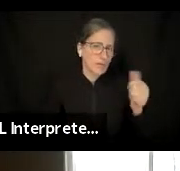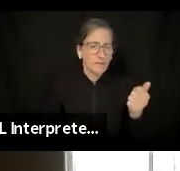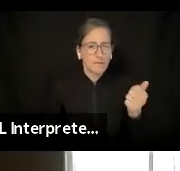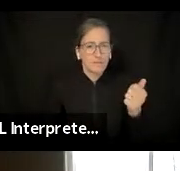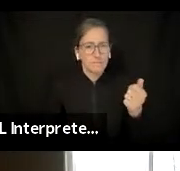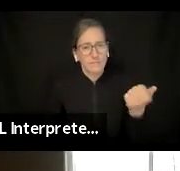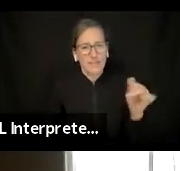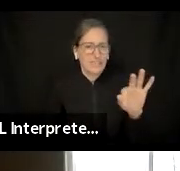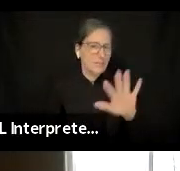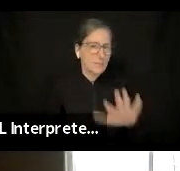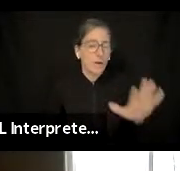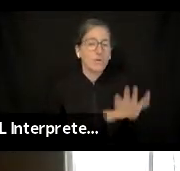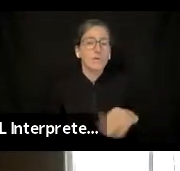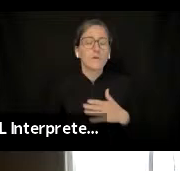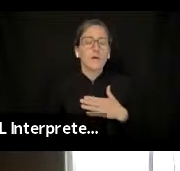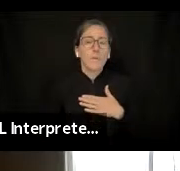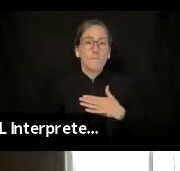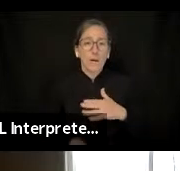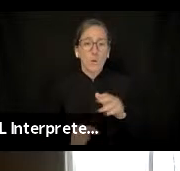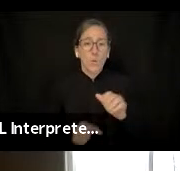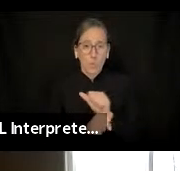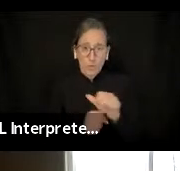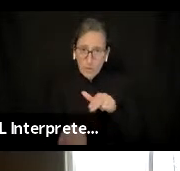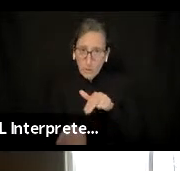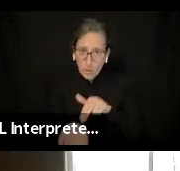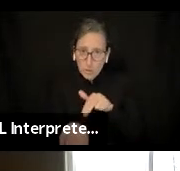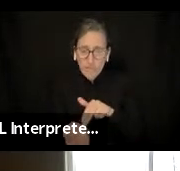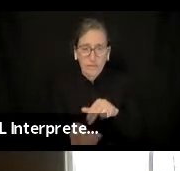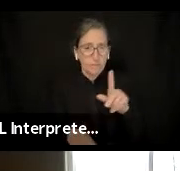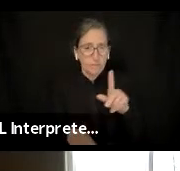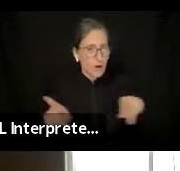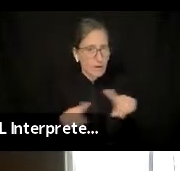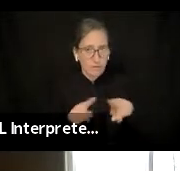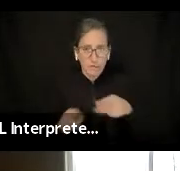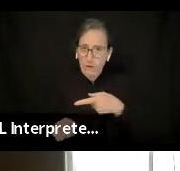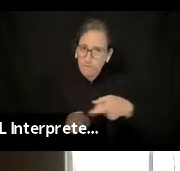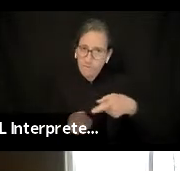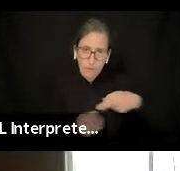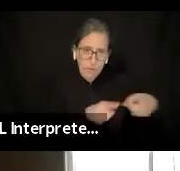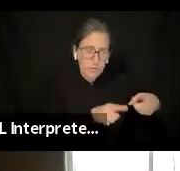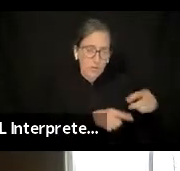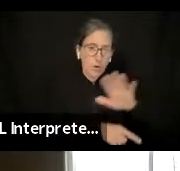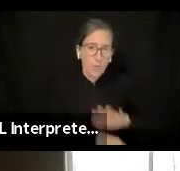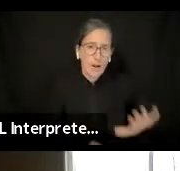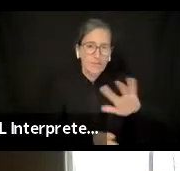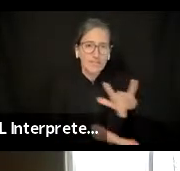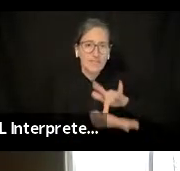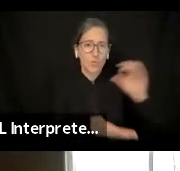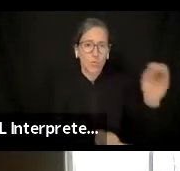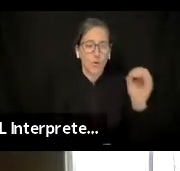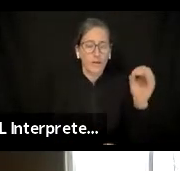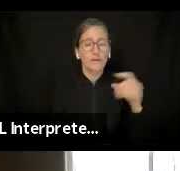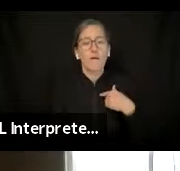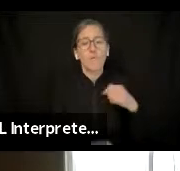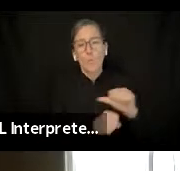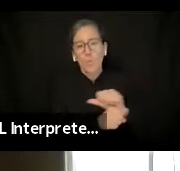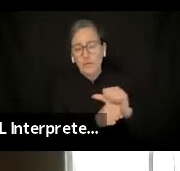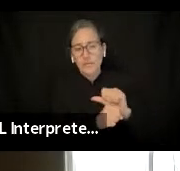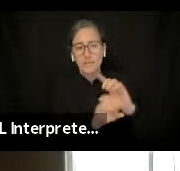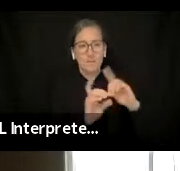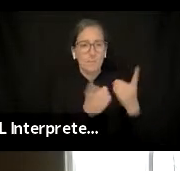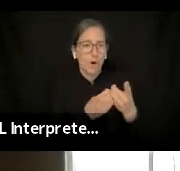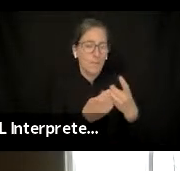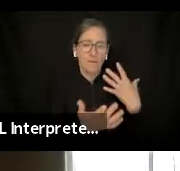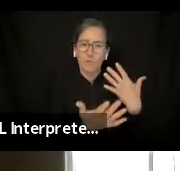over different fields of health, all in Central Oregon. So I have worked for the Department of Corrections, I've worked in the hospitals,